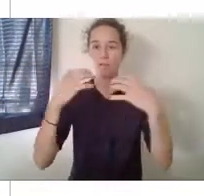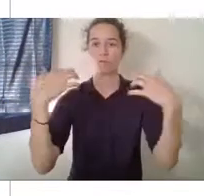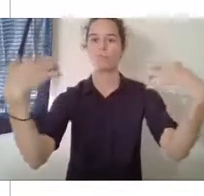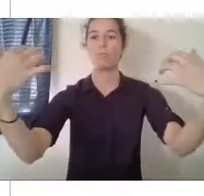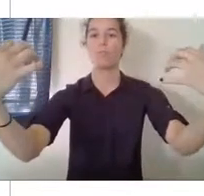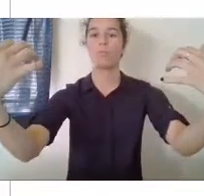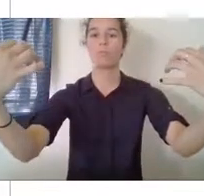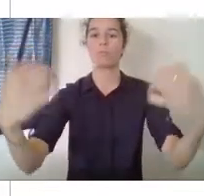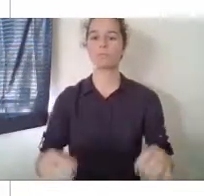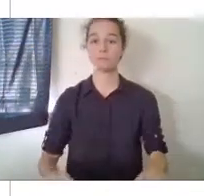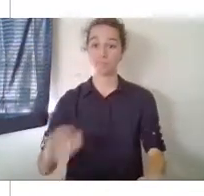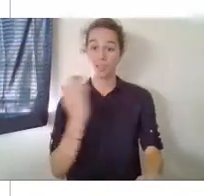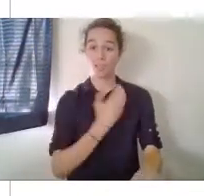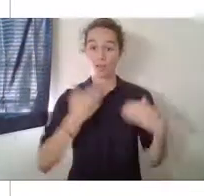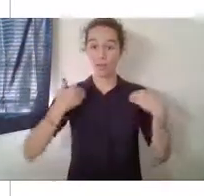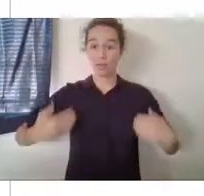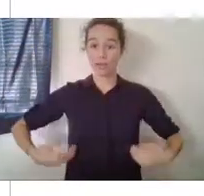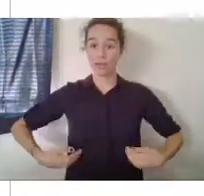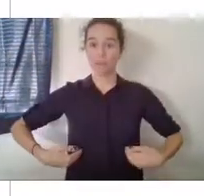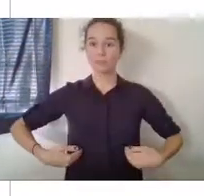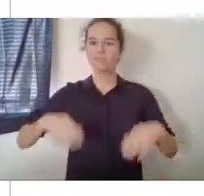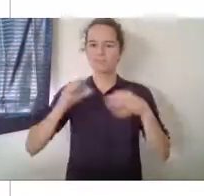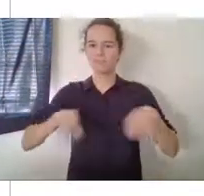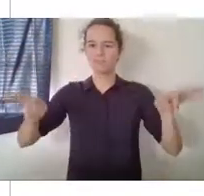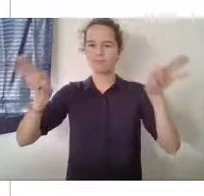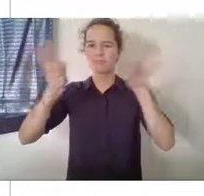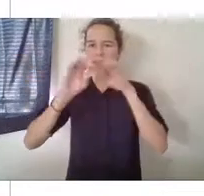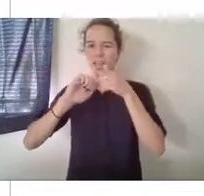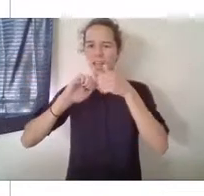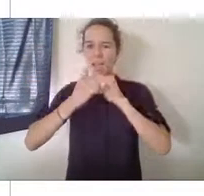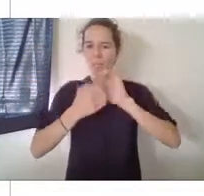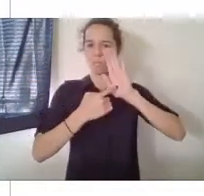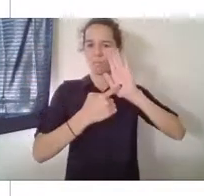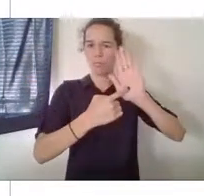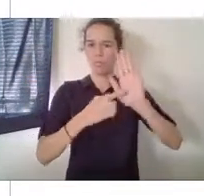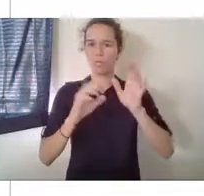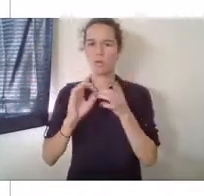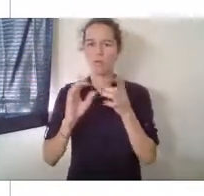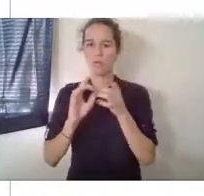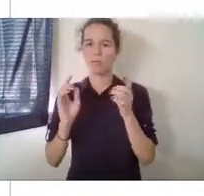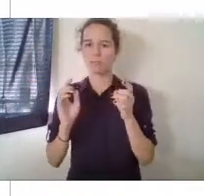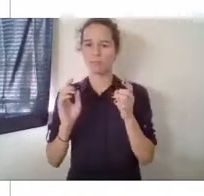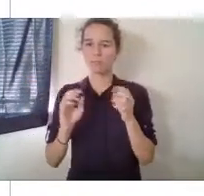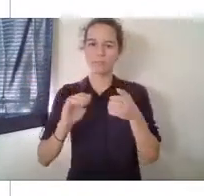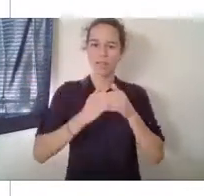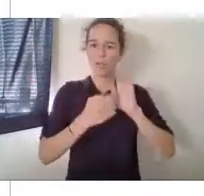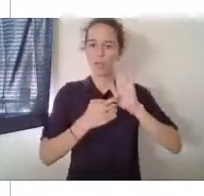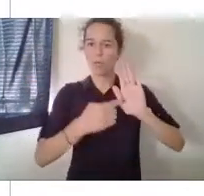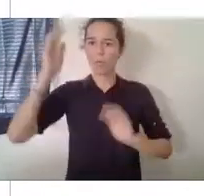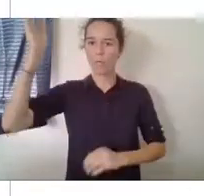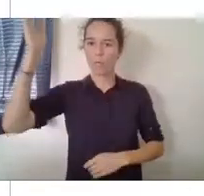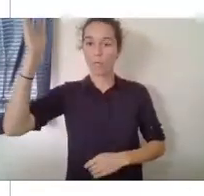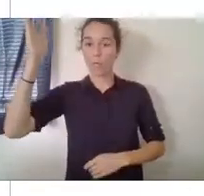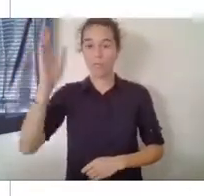communicate. And unfortunately, body language can also distract. We've seen this clip before